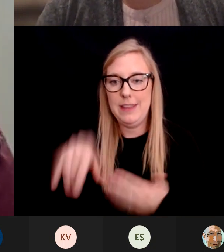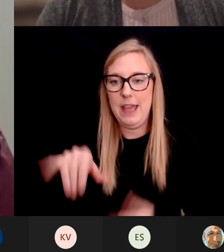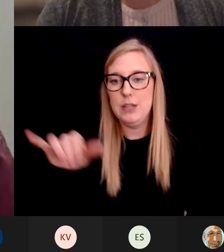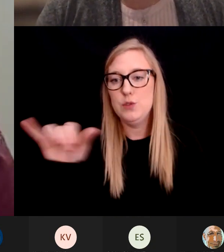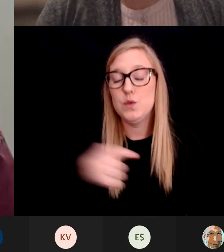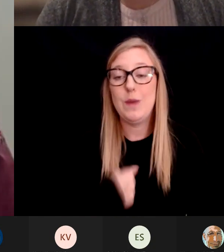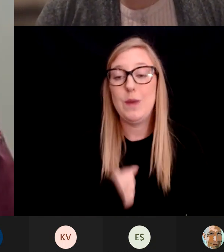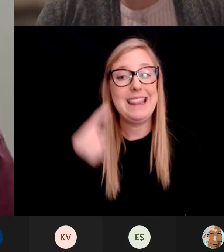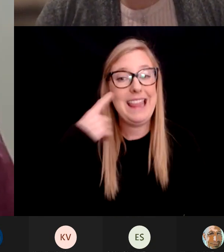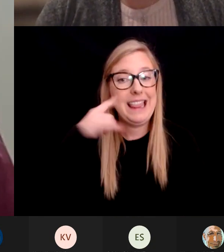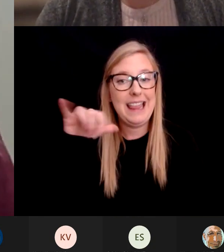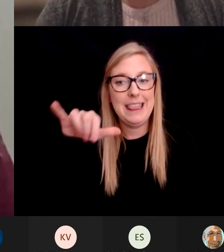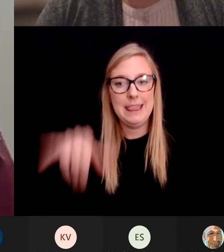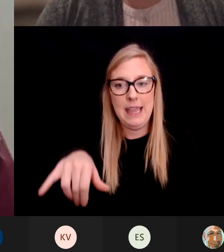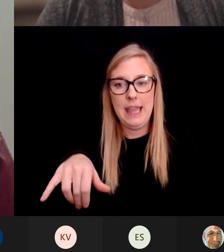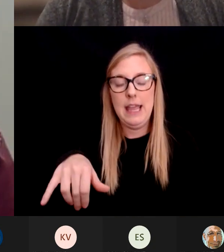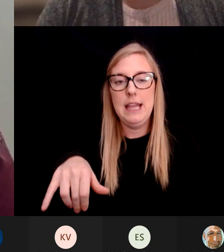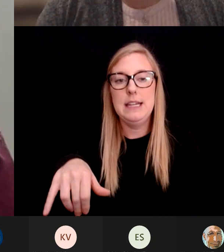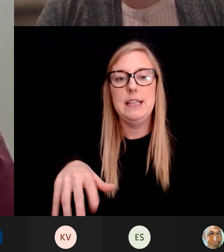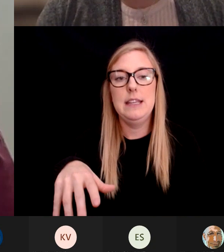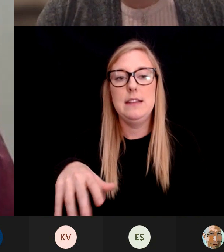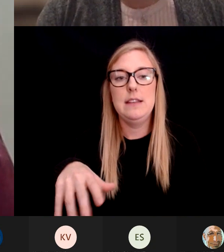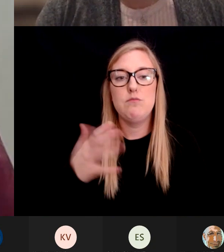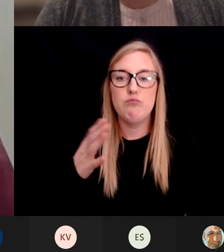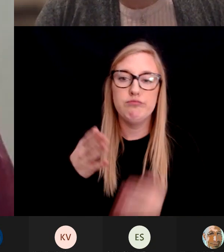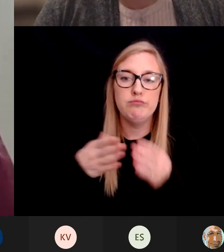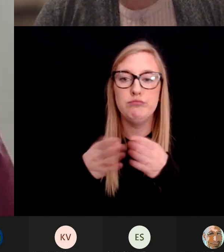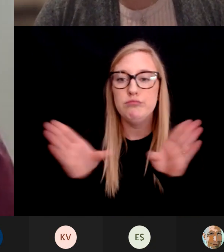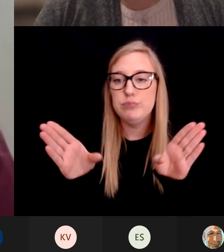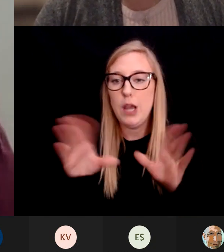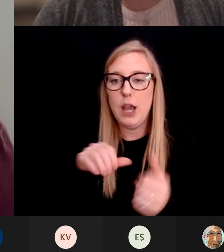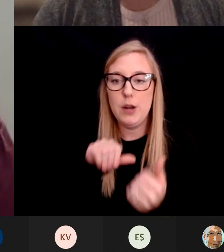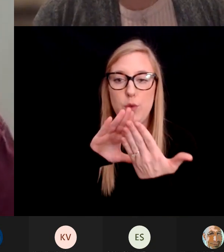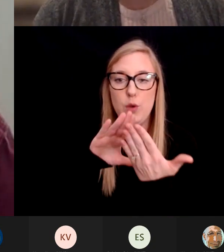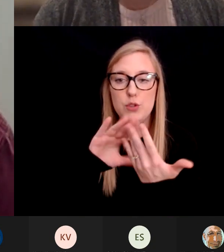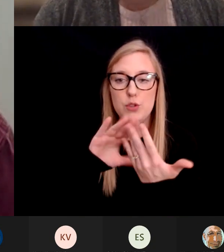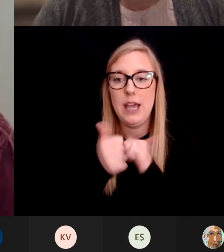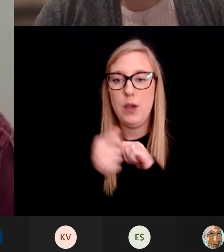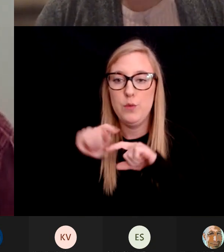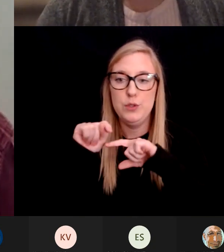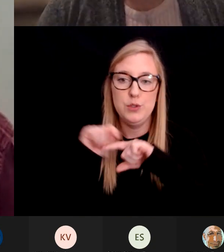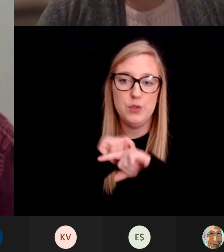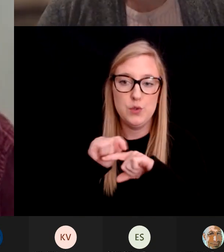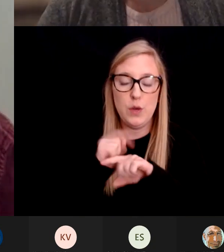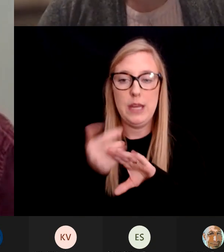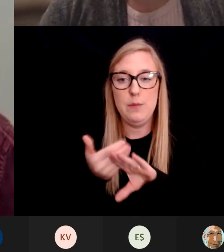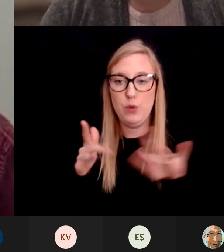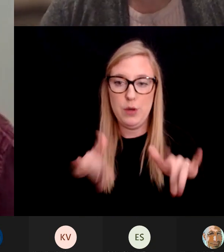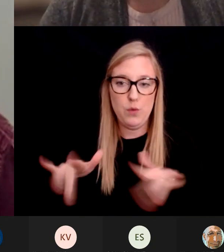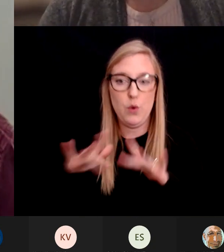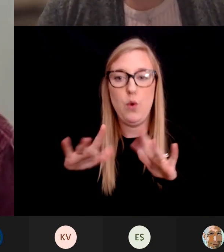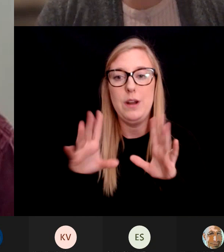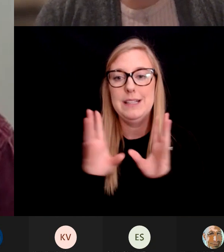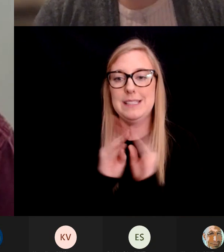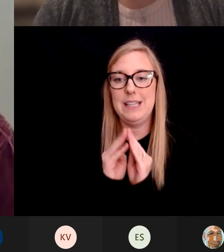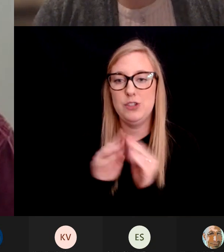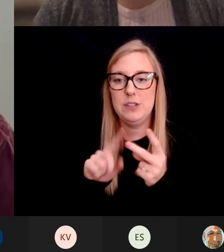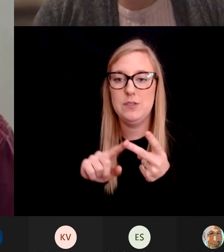think that that's a pretty broad approach to how we train: pre-recorded sessions, live